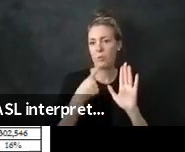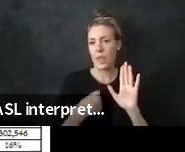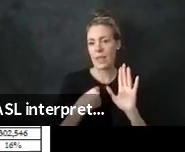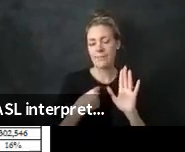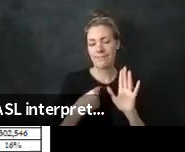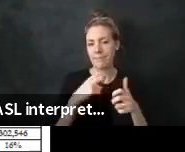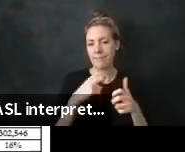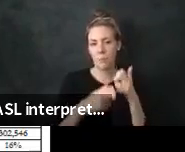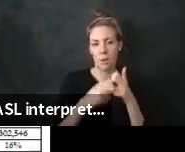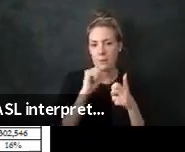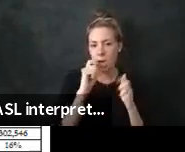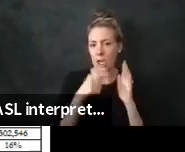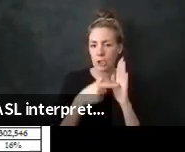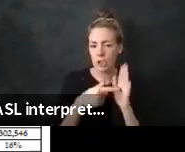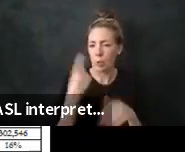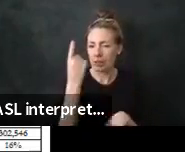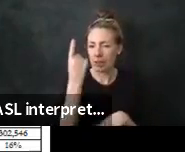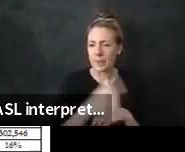what the issue would be.